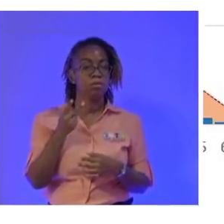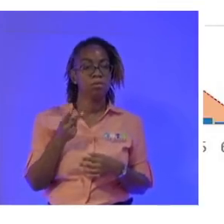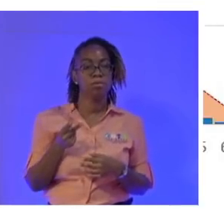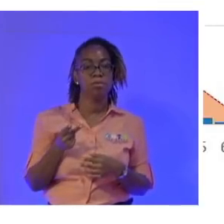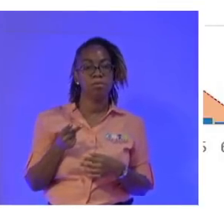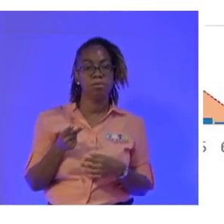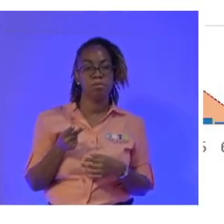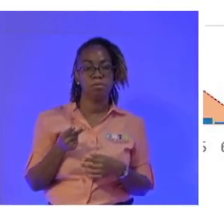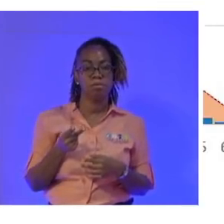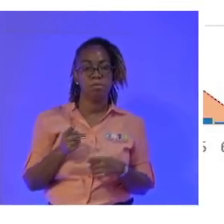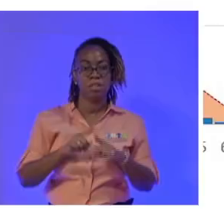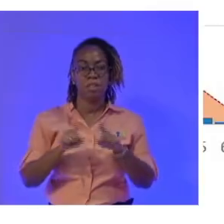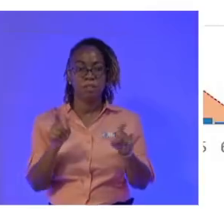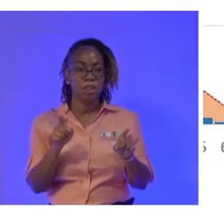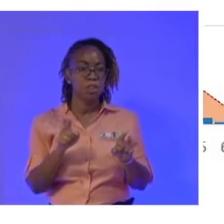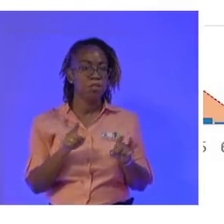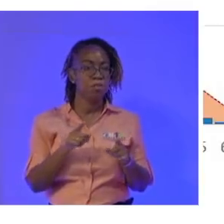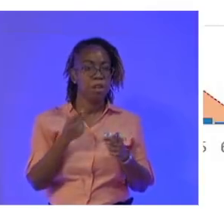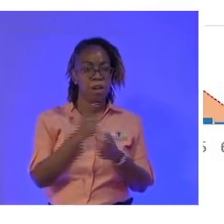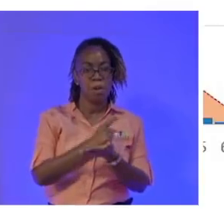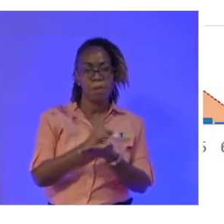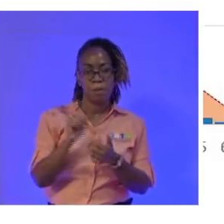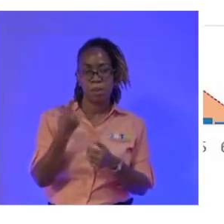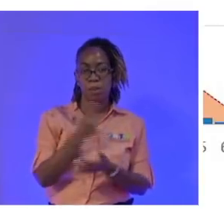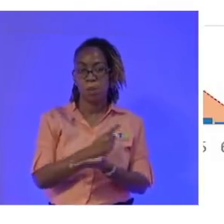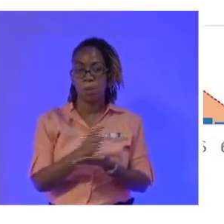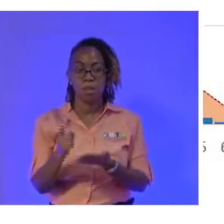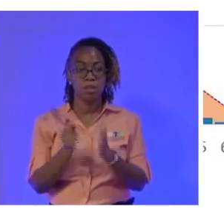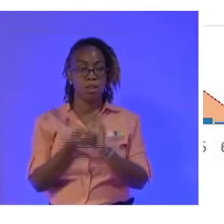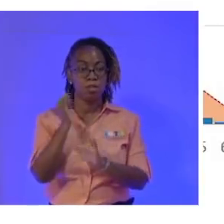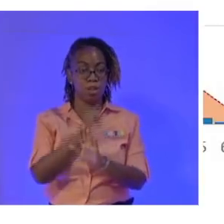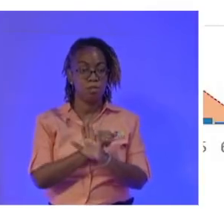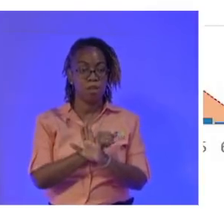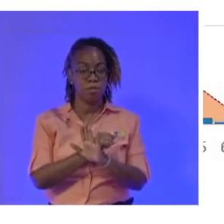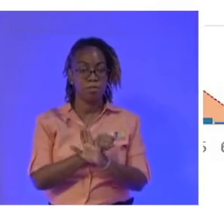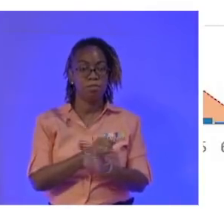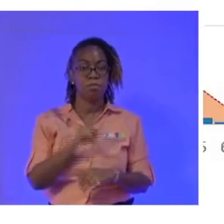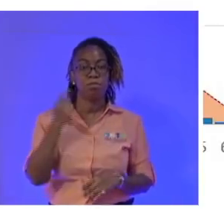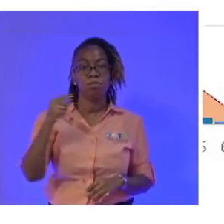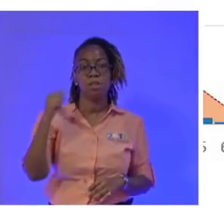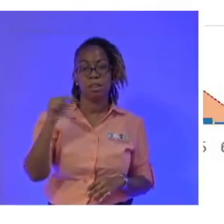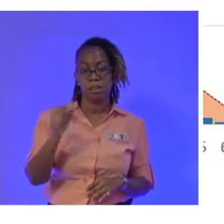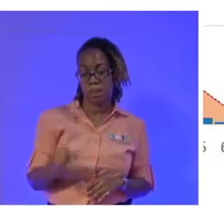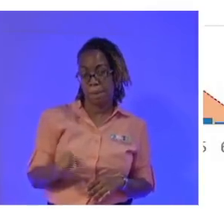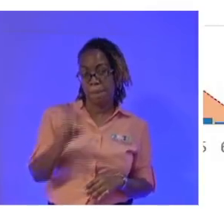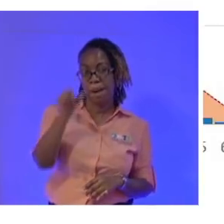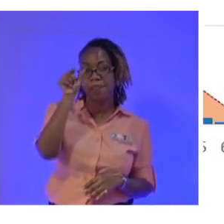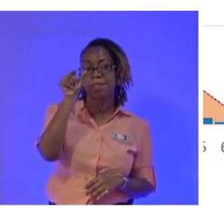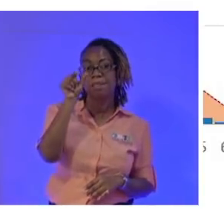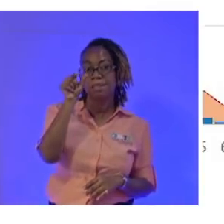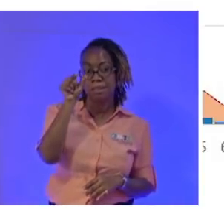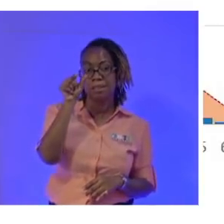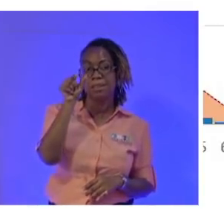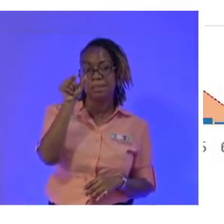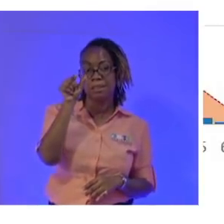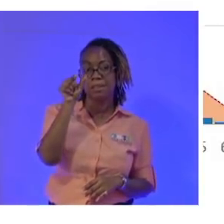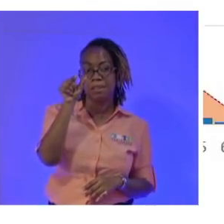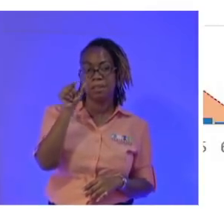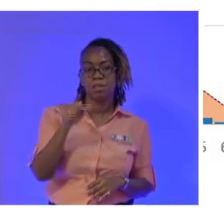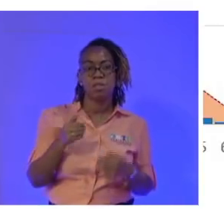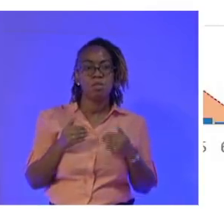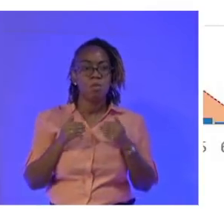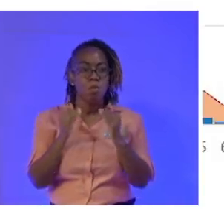we are seeing for the first week in January. So that green bar that follows is closer to the height of the bars that we